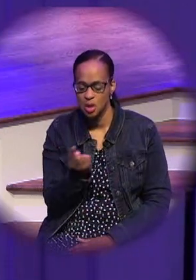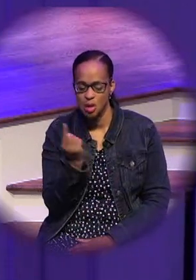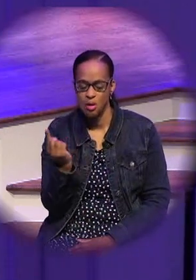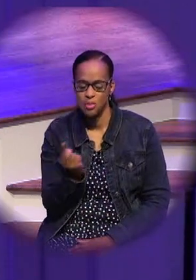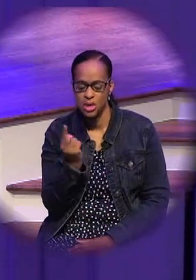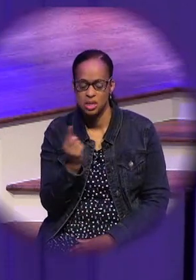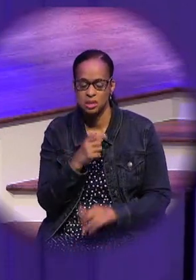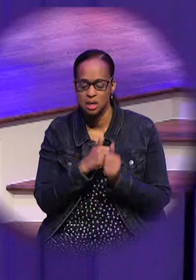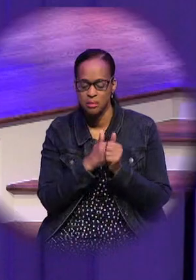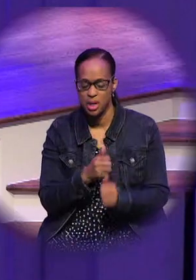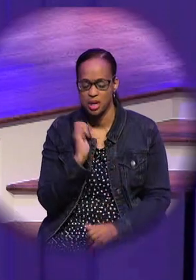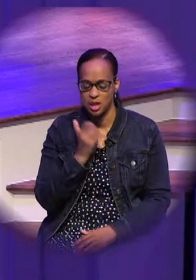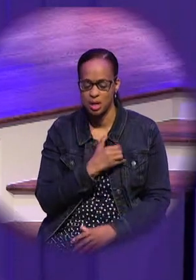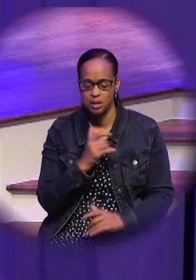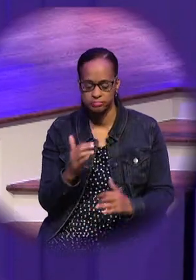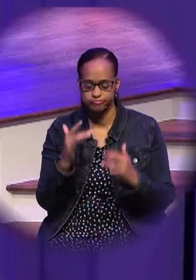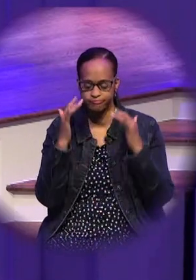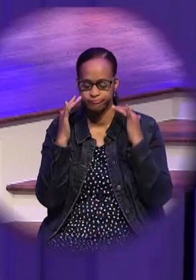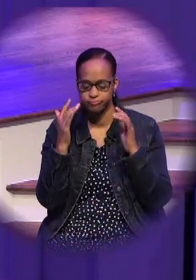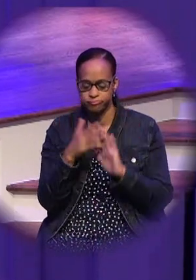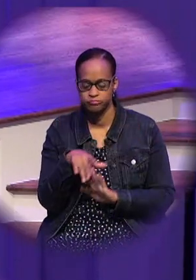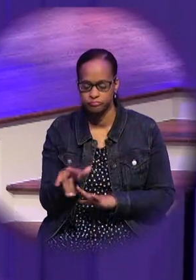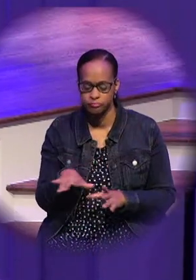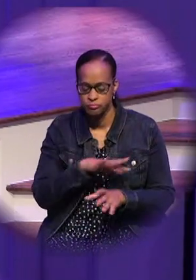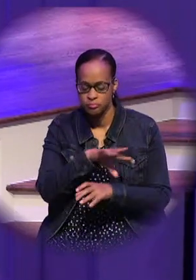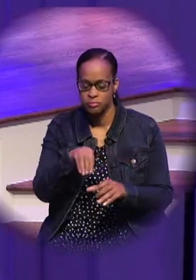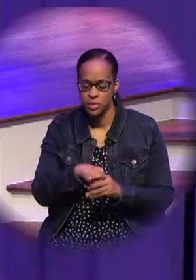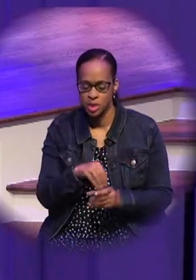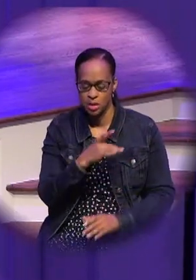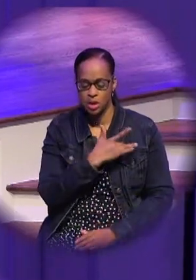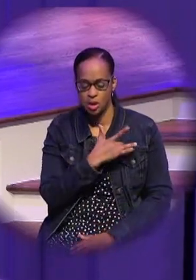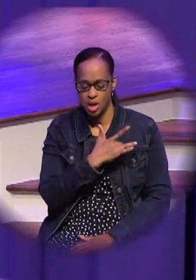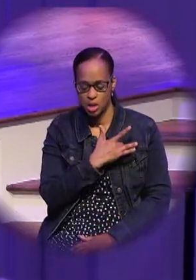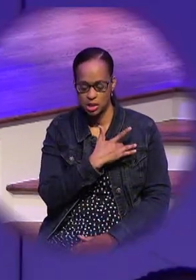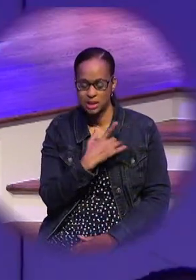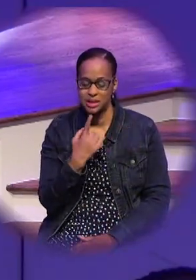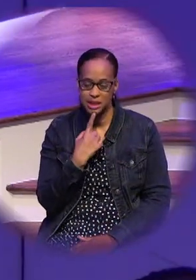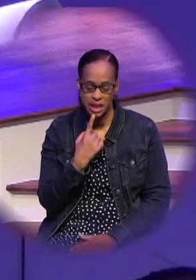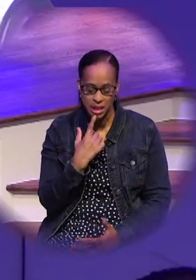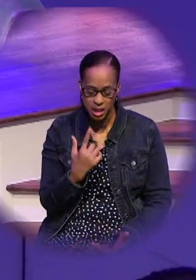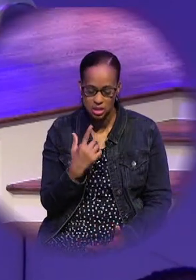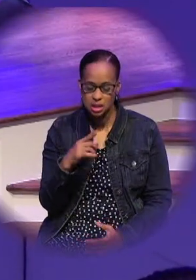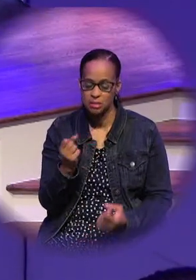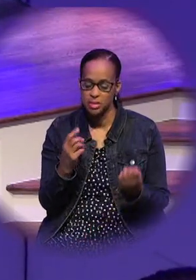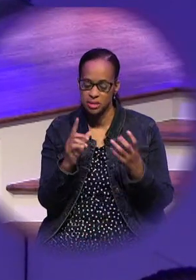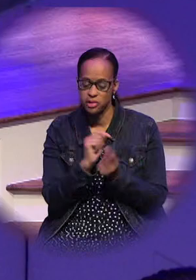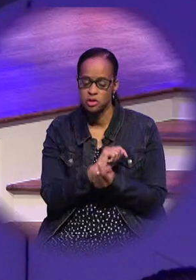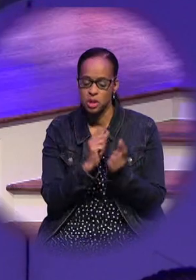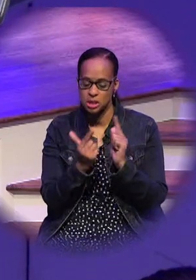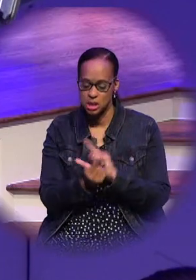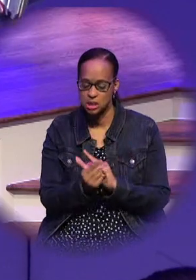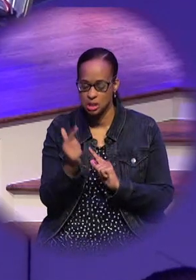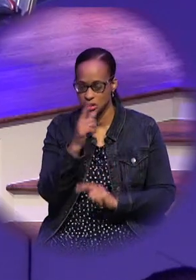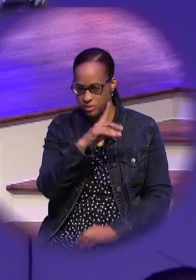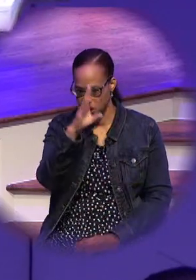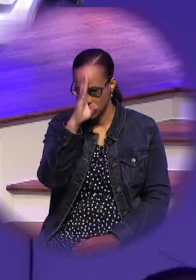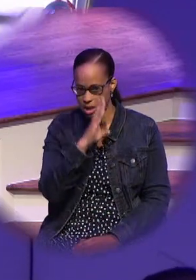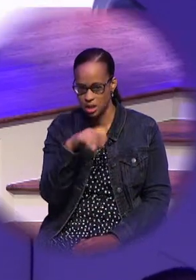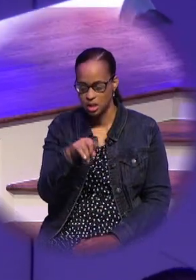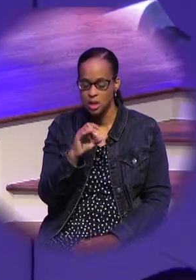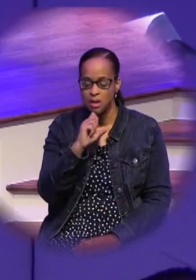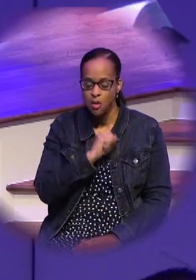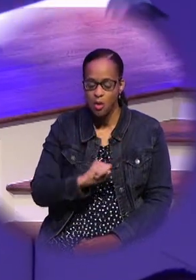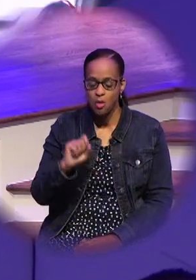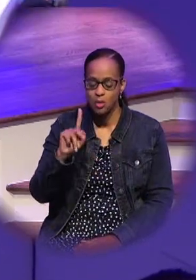abide by our flattery. Instead, he jumps right to the heart of the matter. He says in many of your translations, if you've got an old King James,